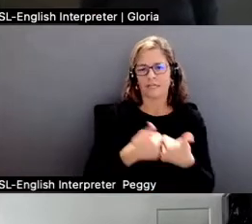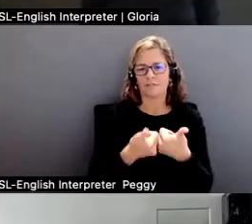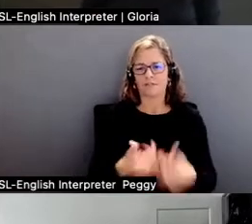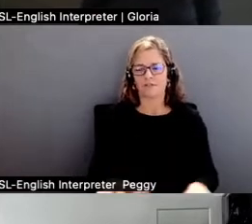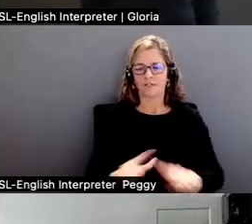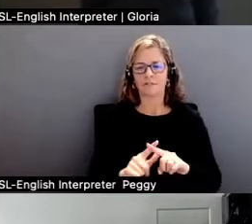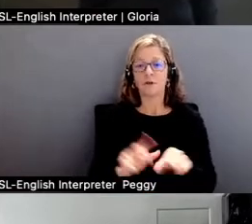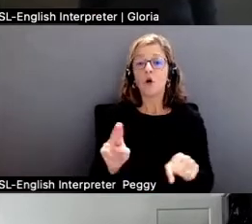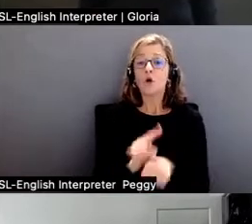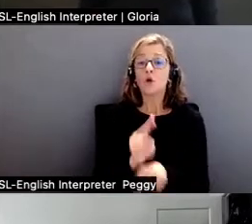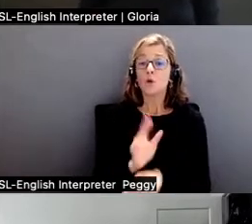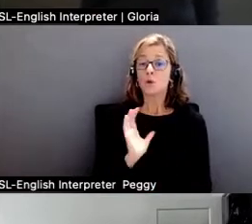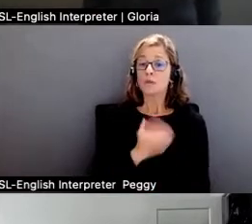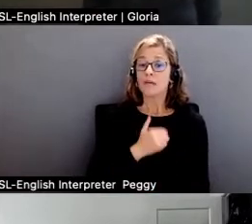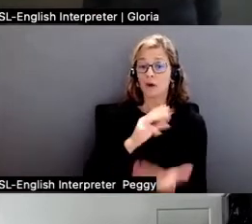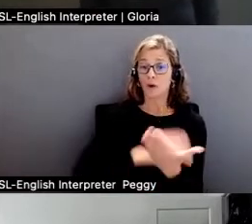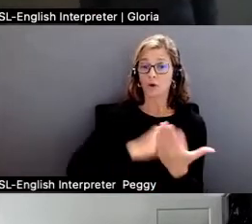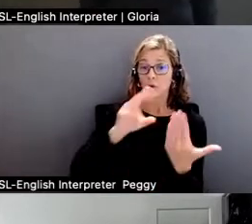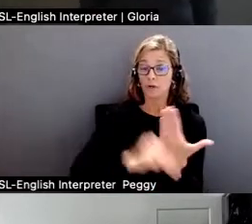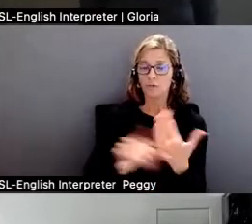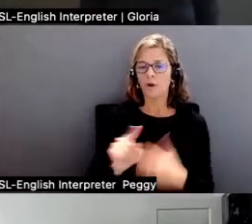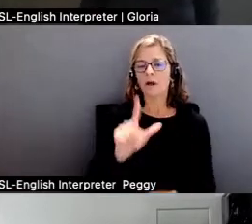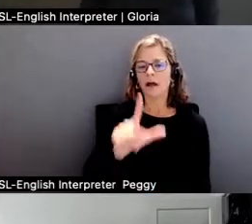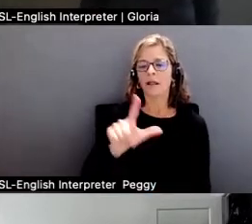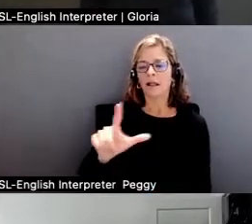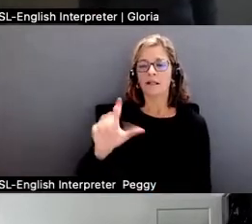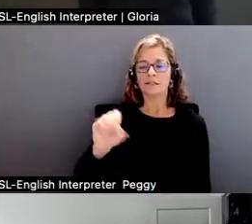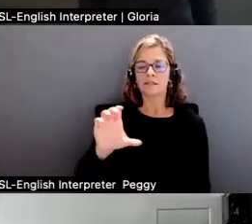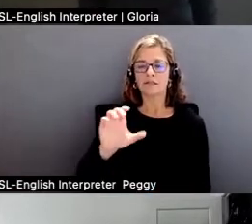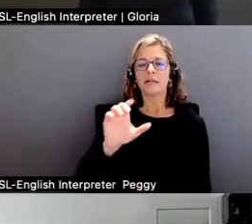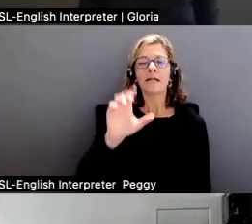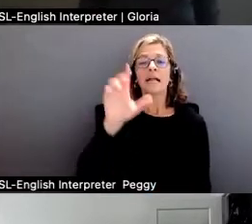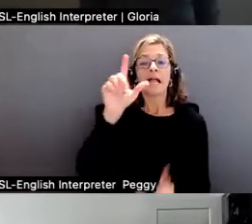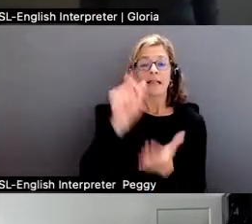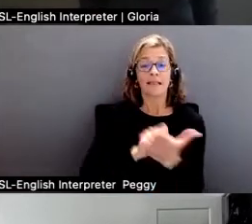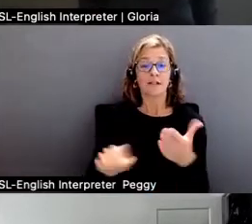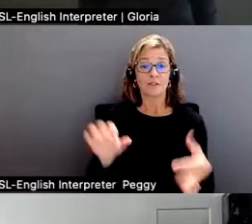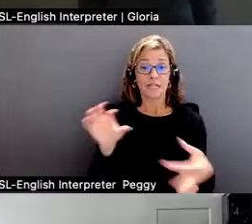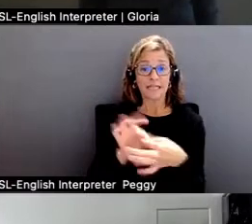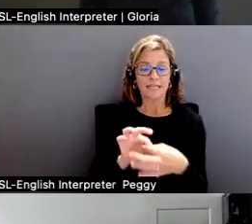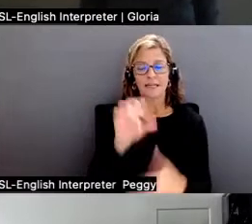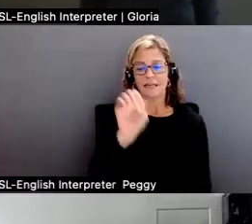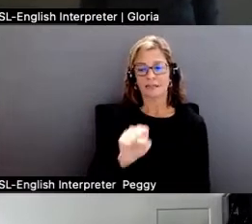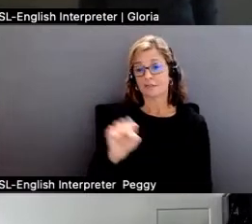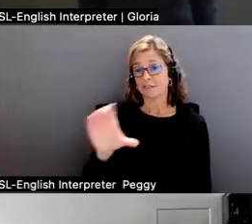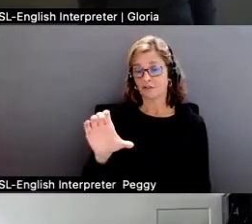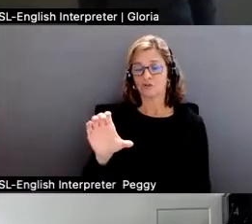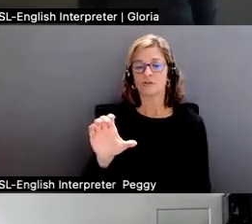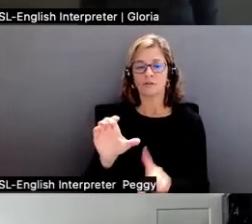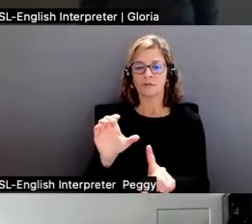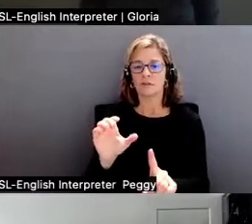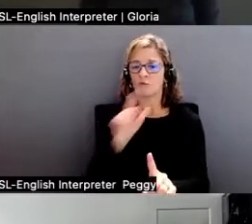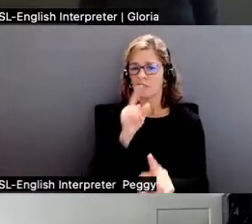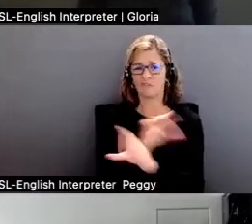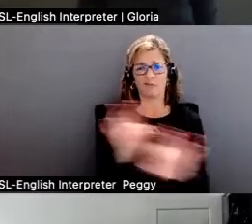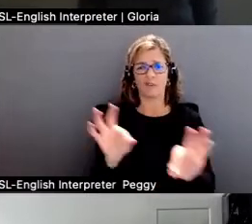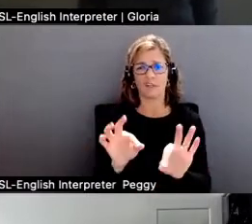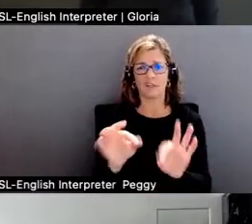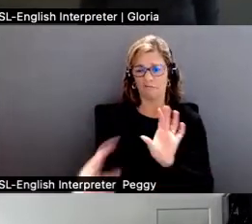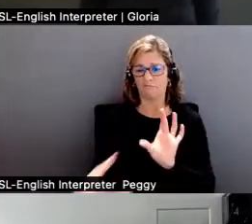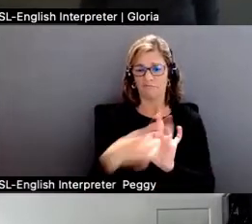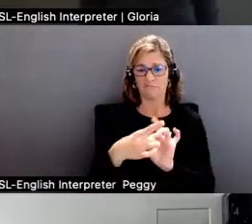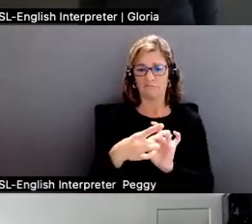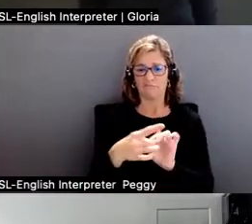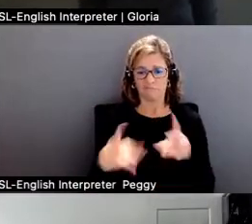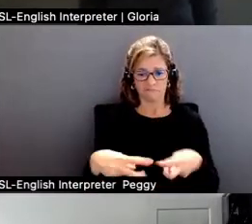South Central website. Both the Game Changer set and our other gamified curriculum are completely free to use. I've